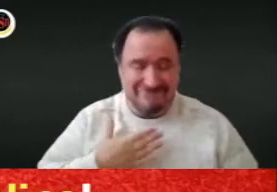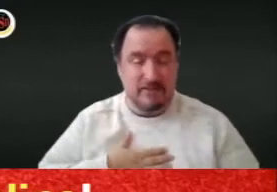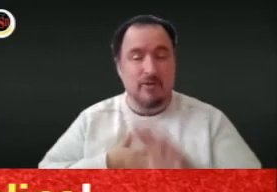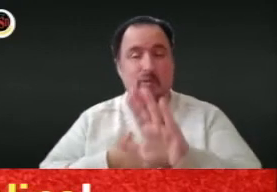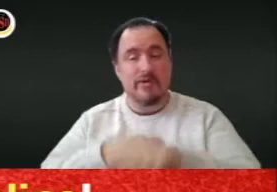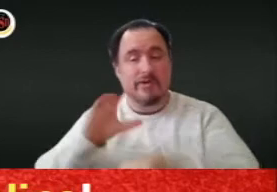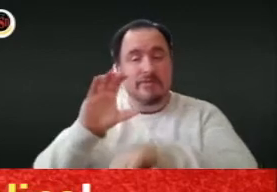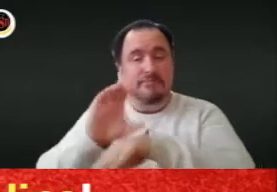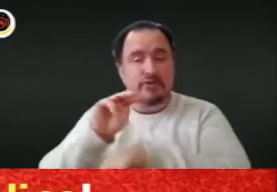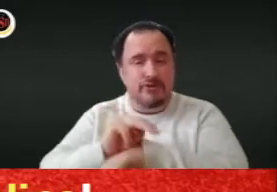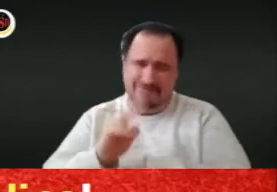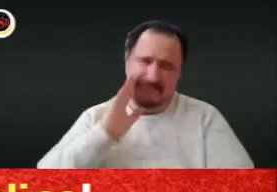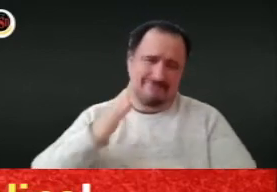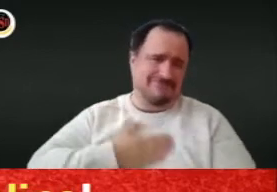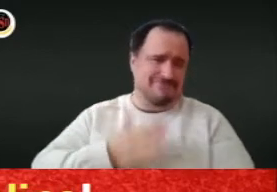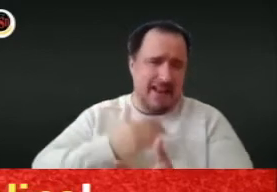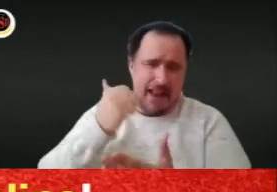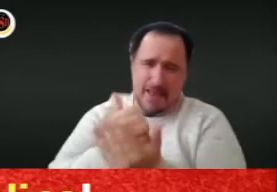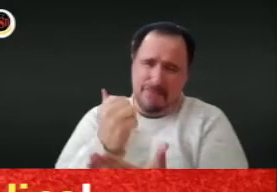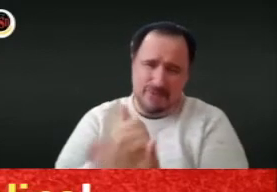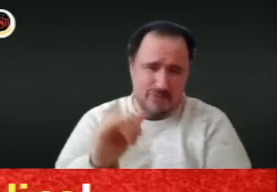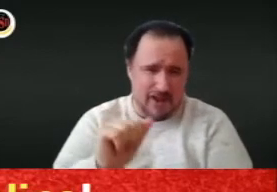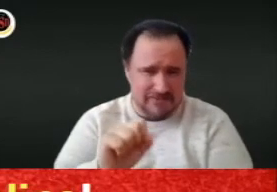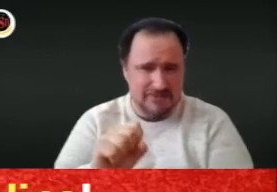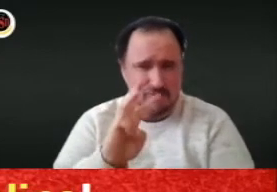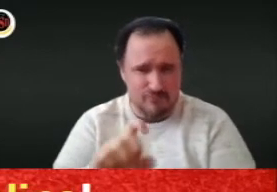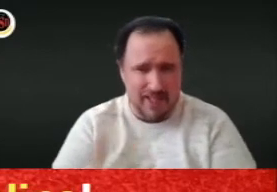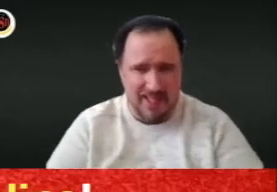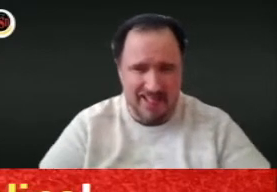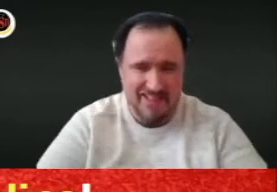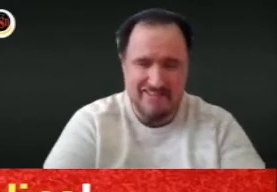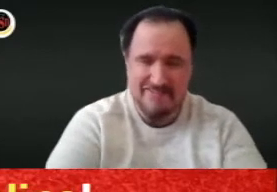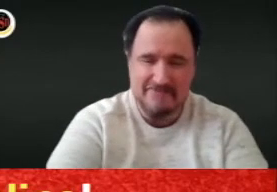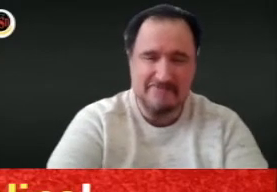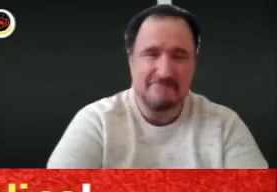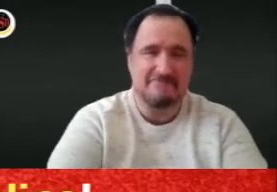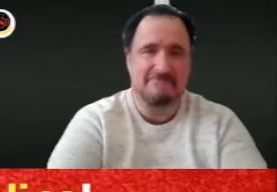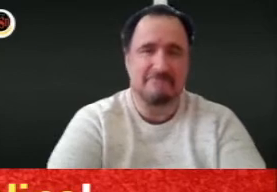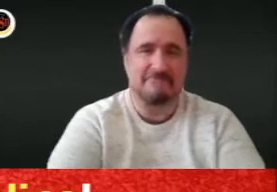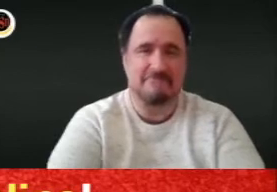please feel free to contact me. I'm happy to help.